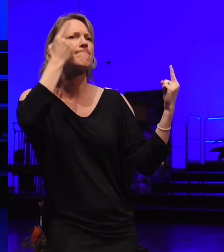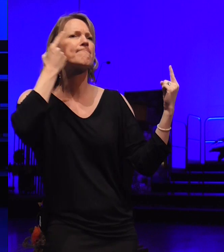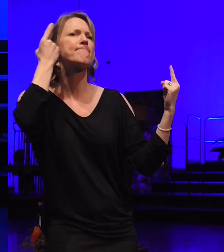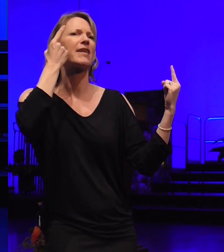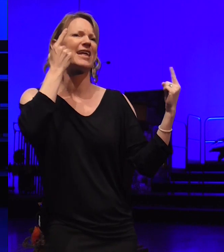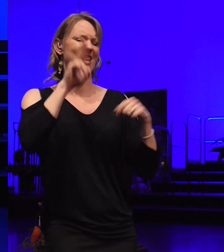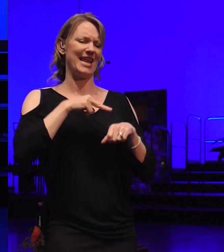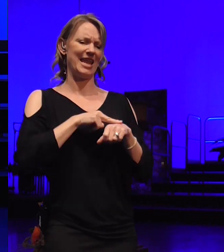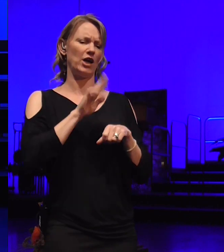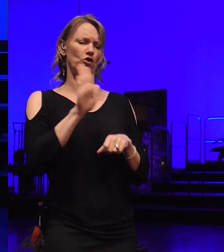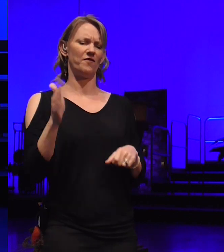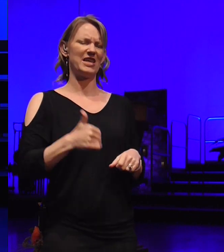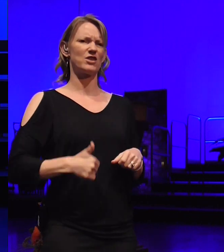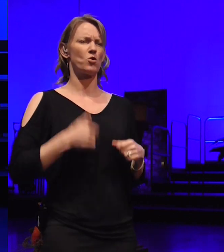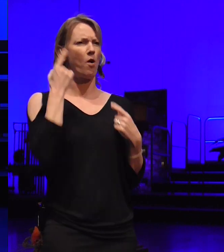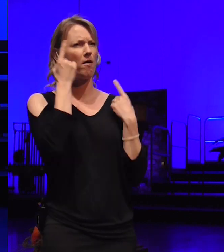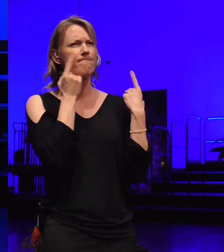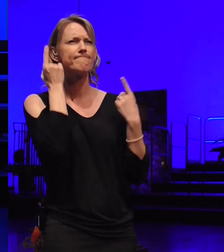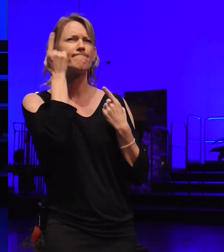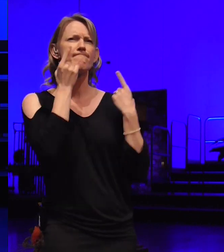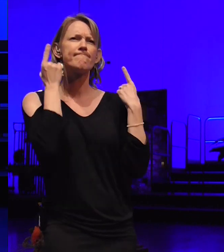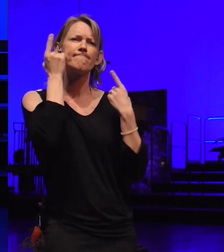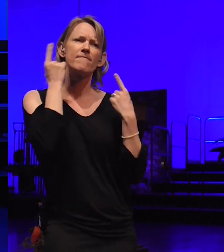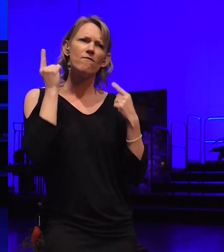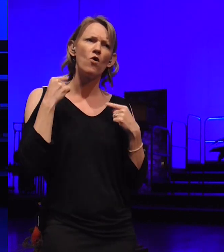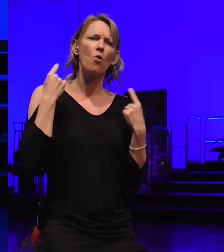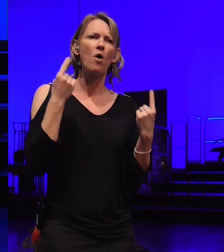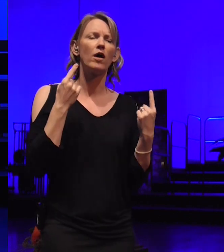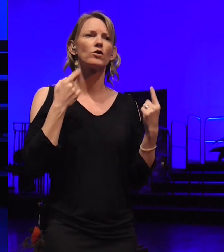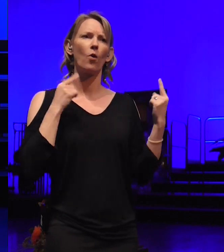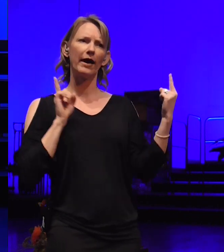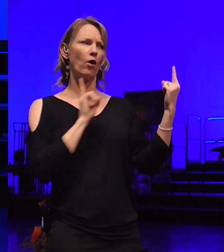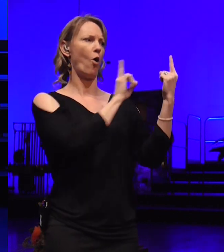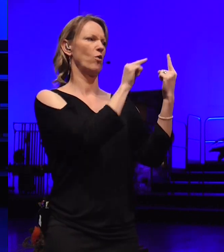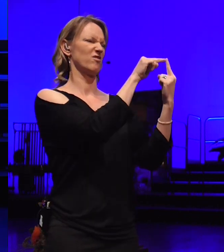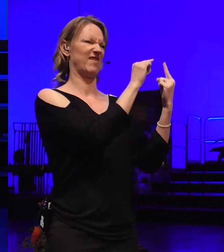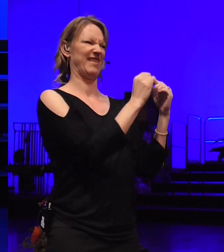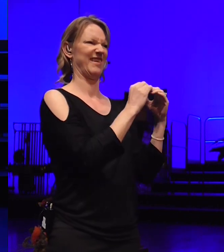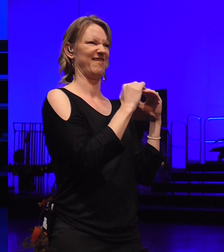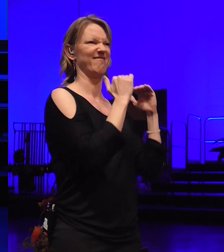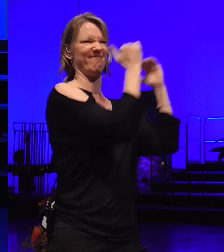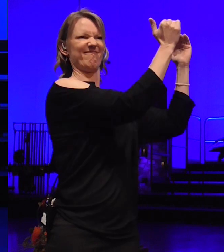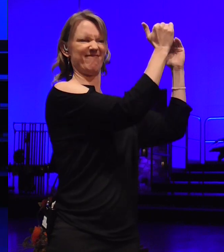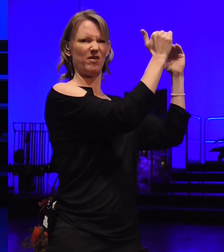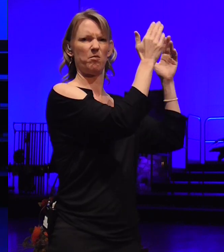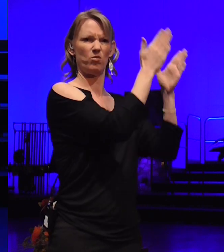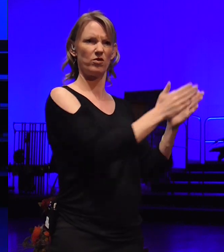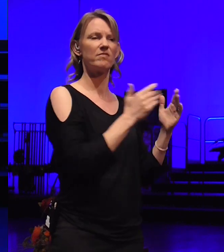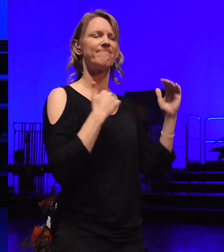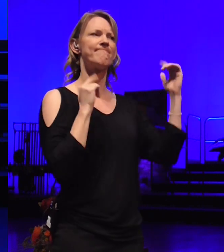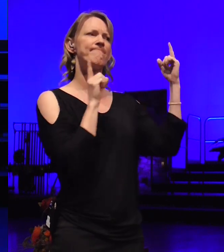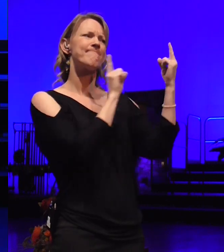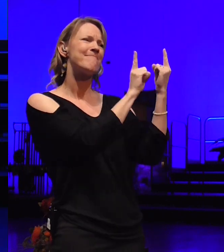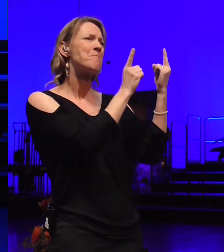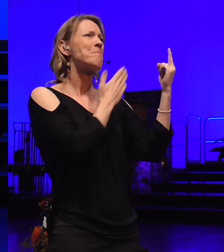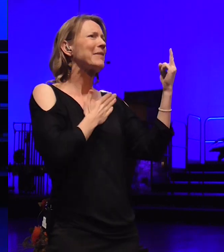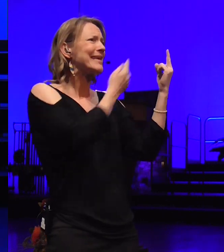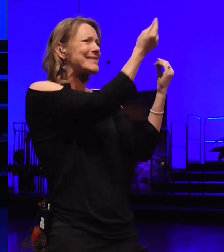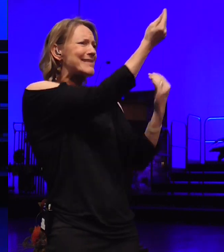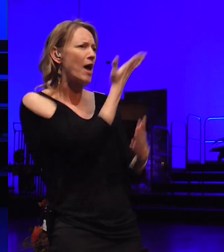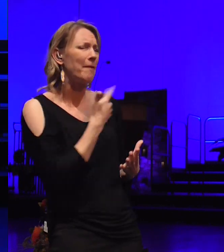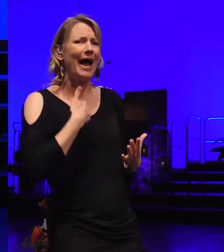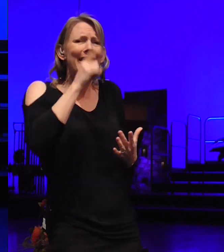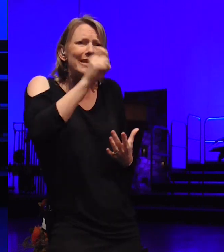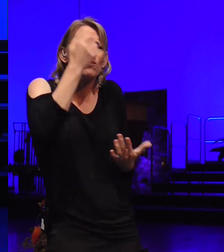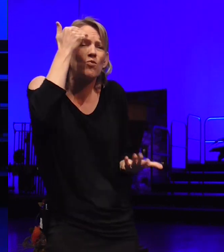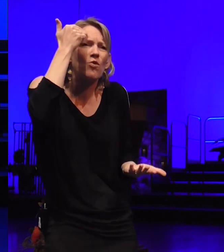of the nature of his soul for quite some time. And so he goes to his master and he says, "Please tell me, I need